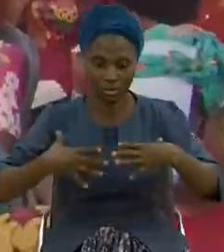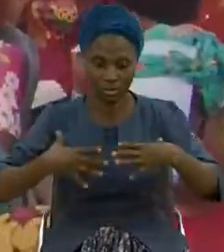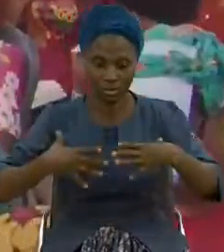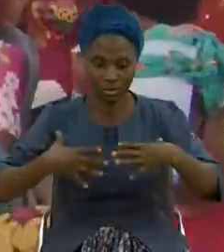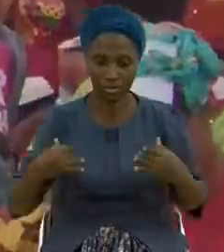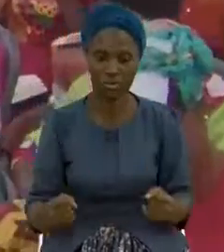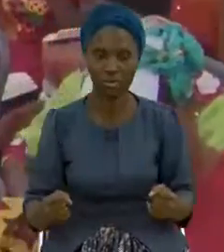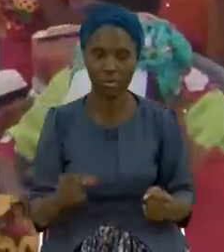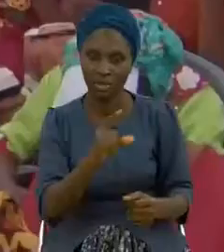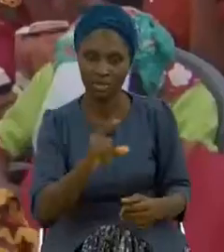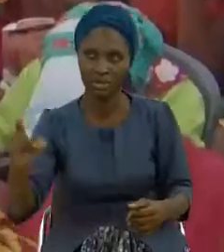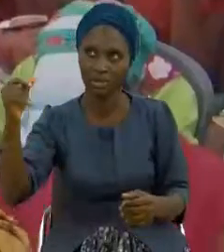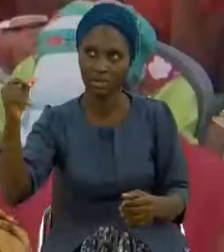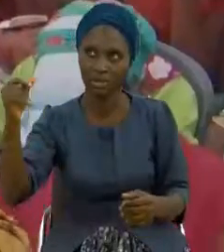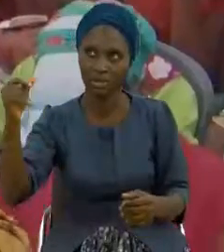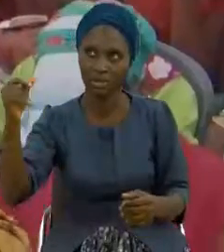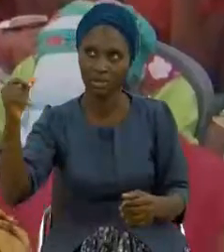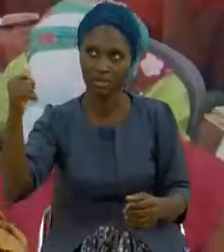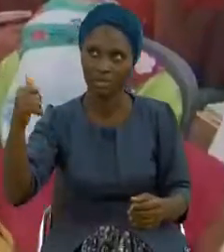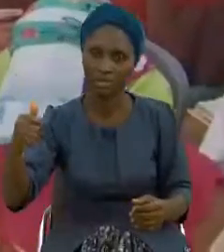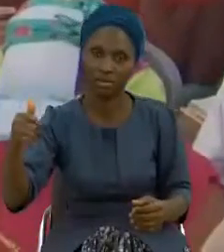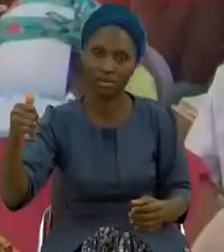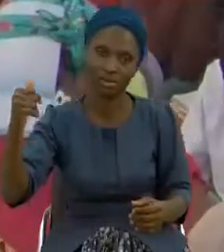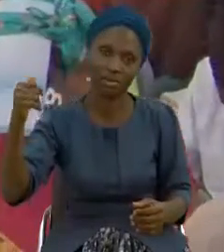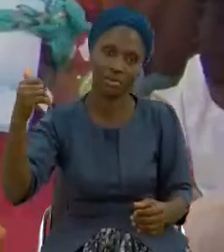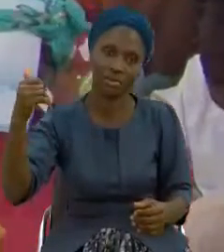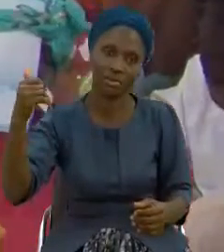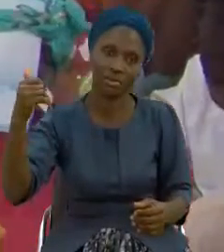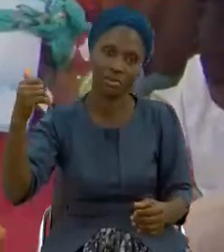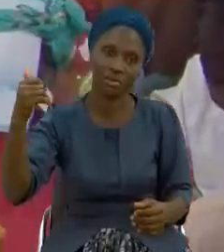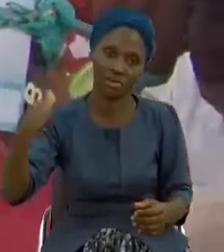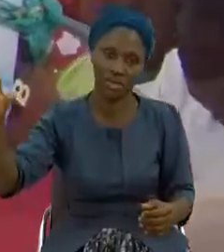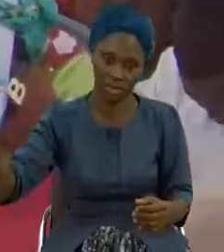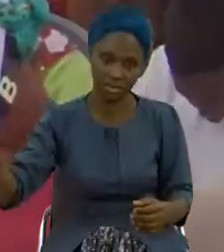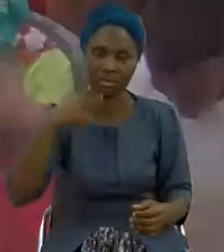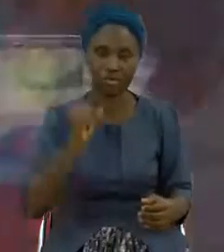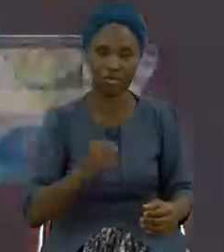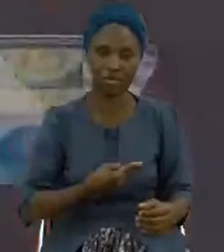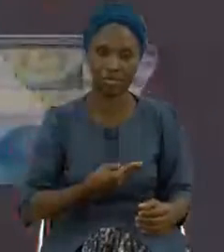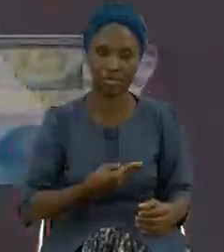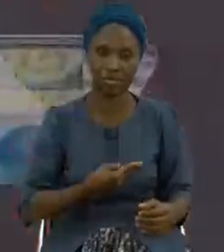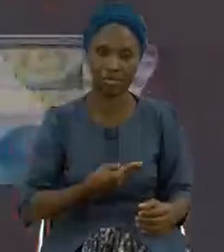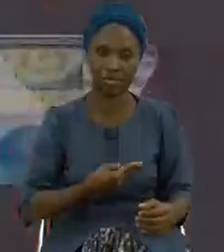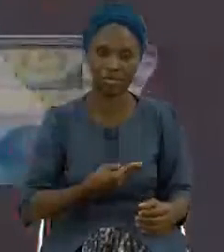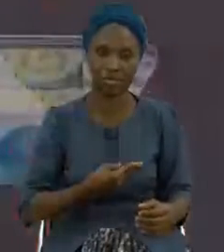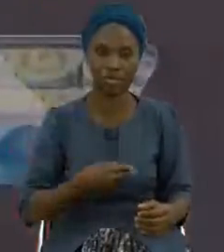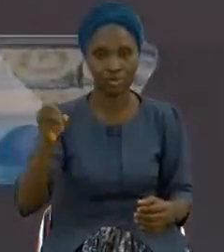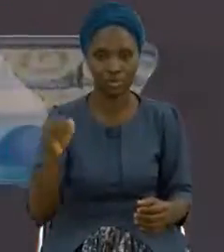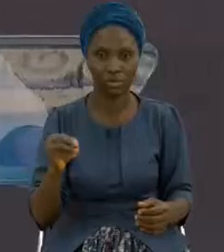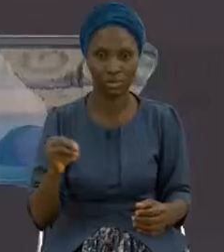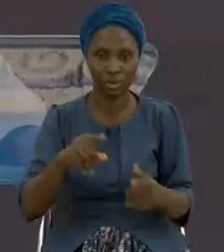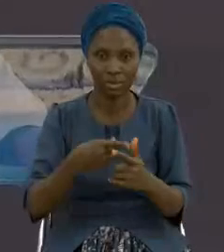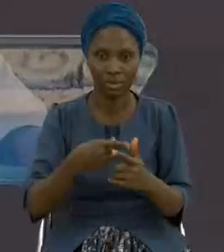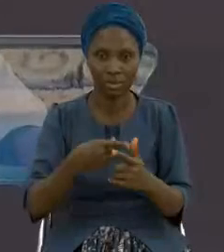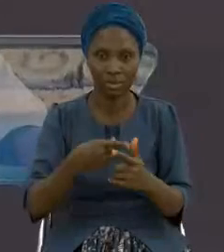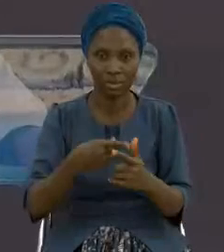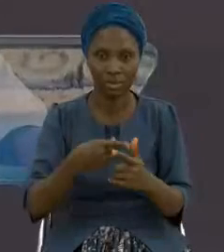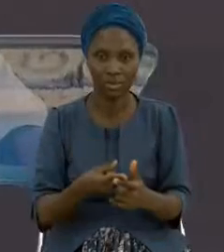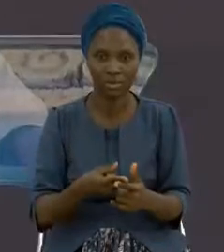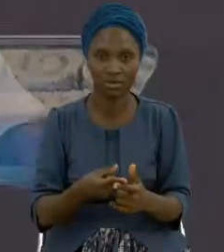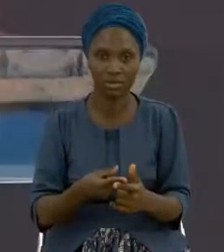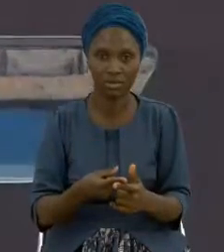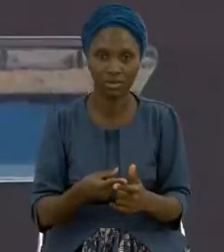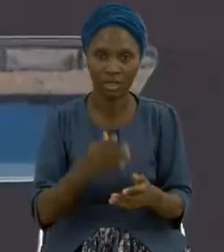us, so then, after the Lord had spoken unto